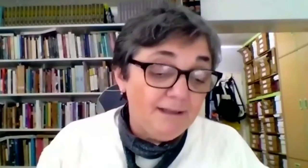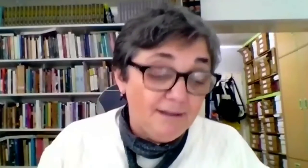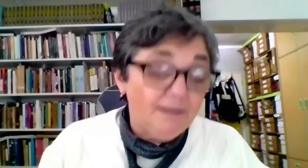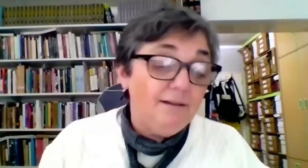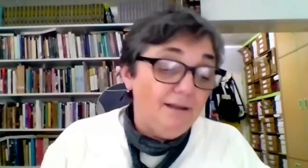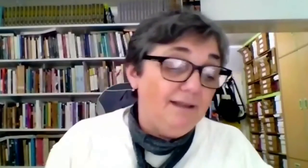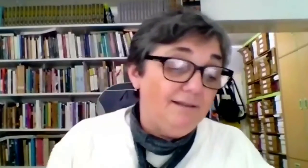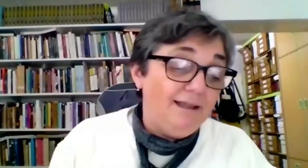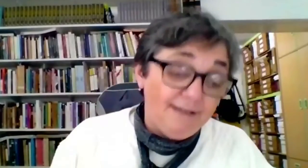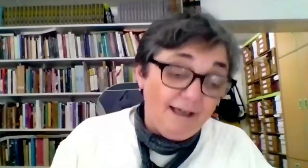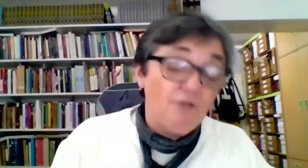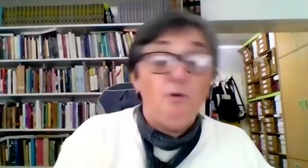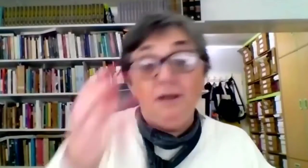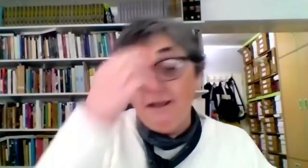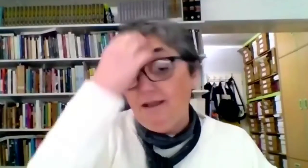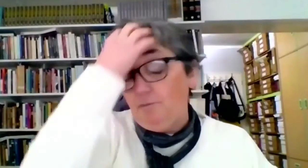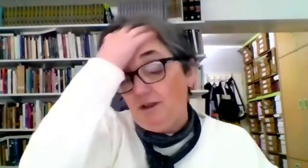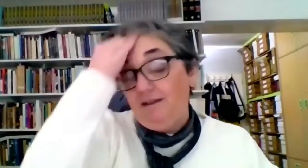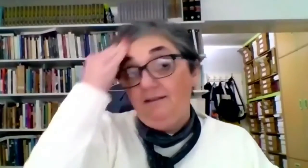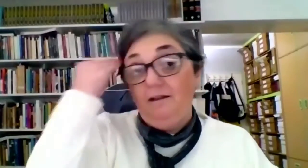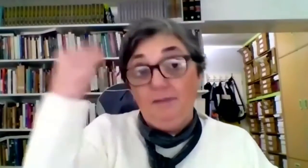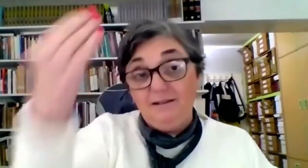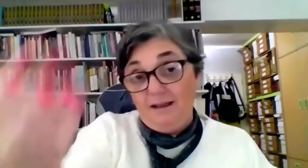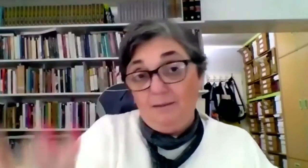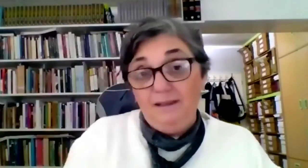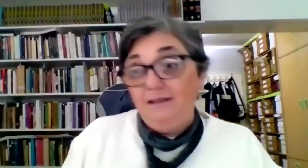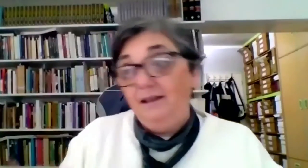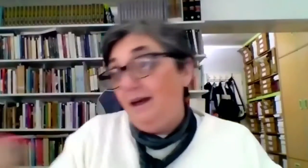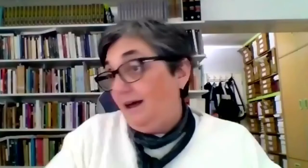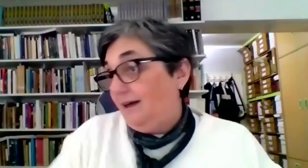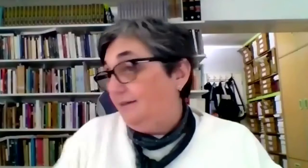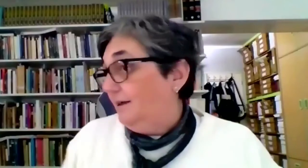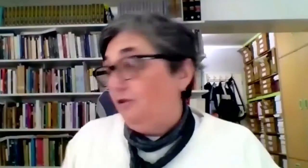left-wing eugenics experts